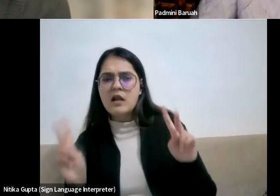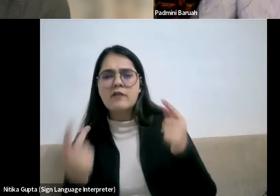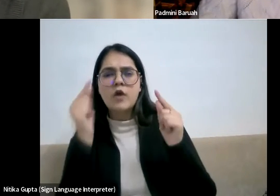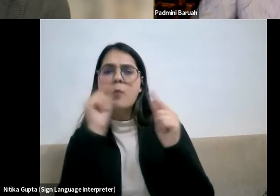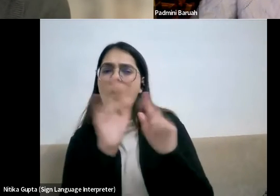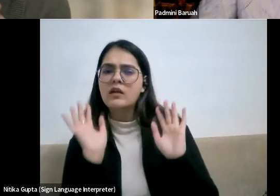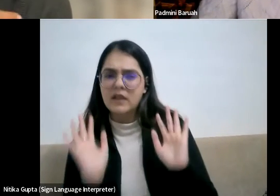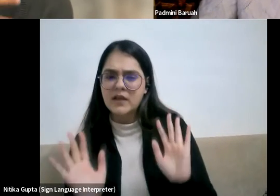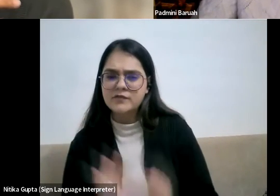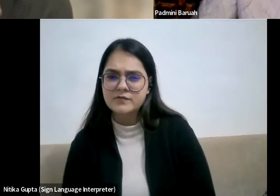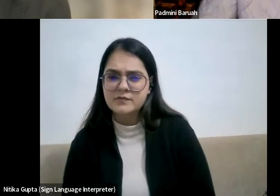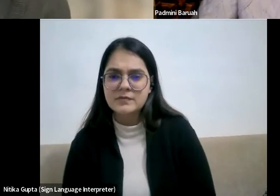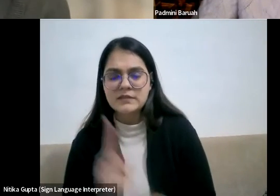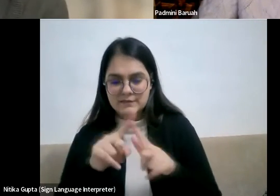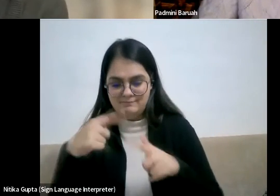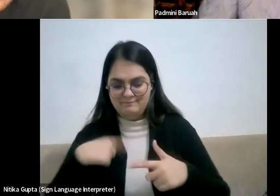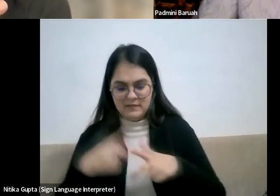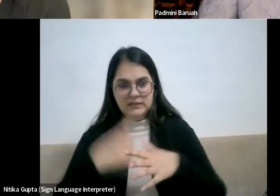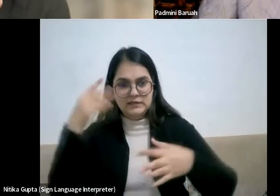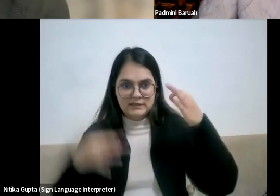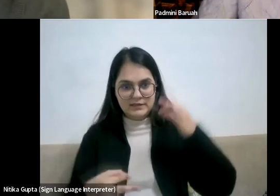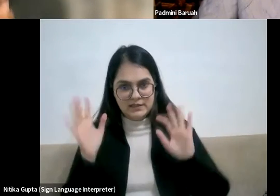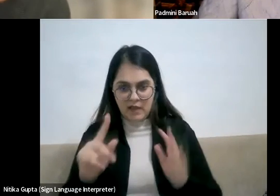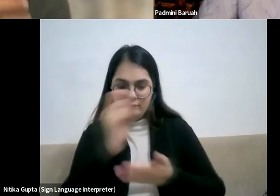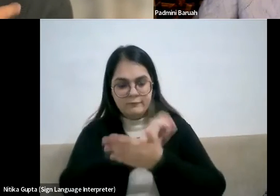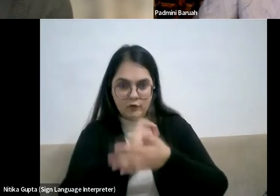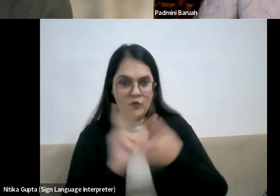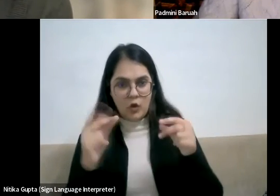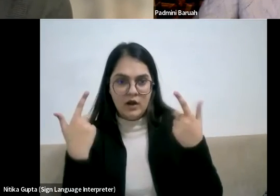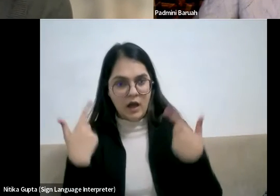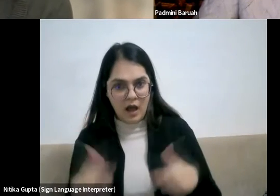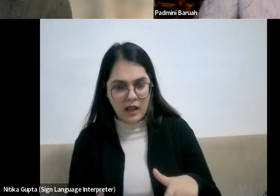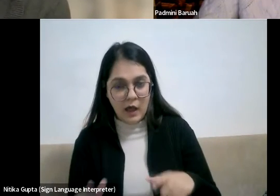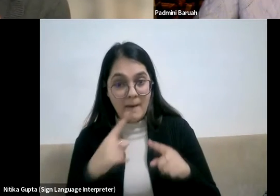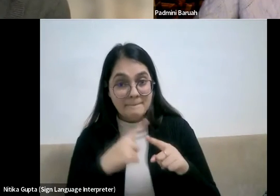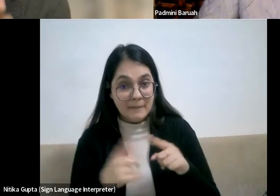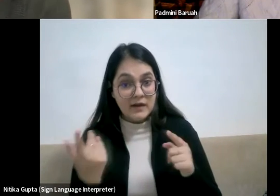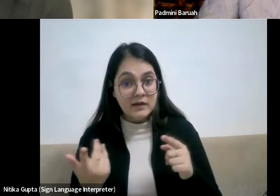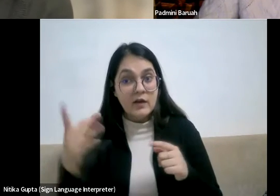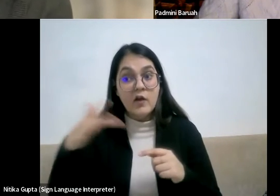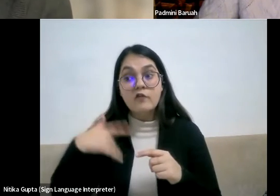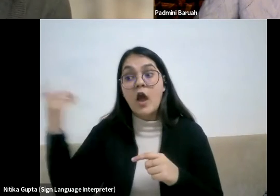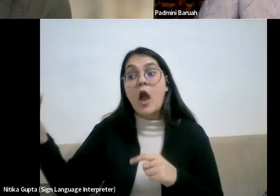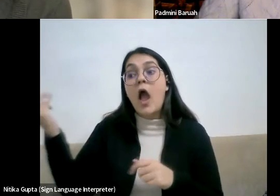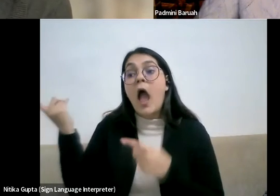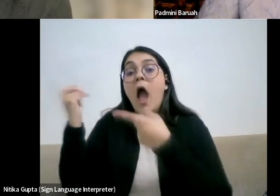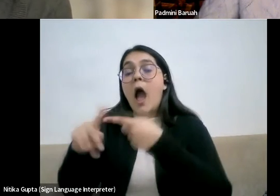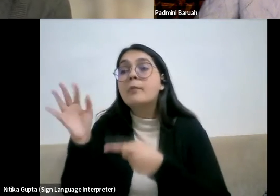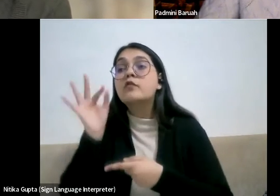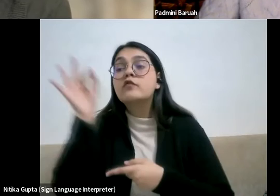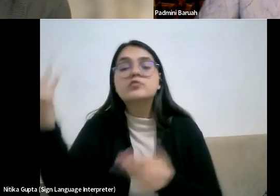what I'm basically a judge being brash about it or writing about it, but not, worrying about the consequences that it's in written